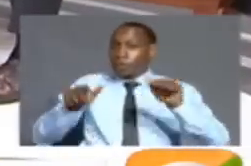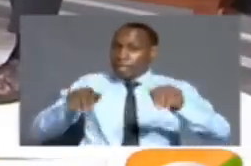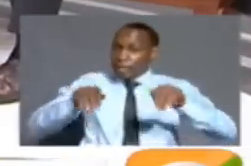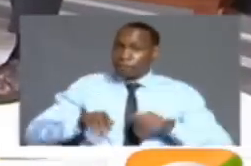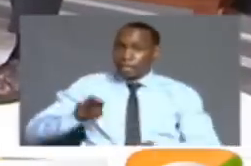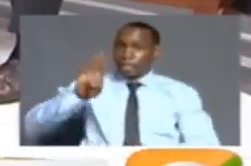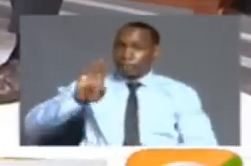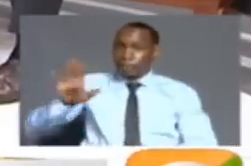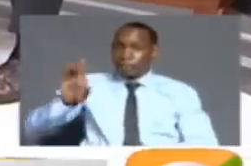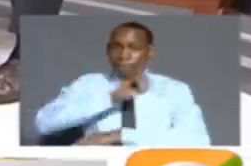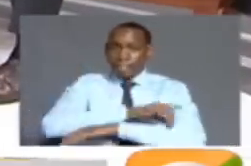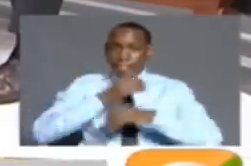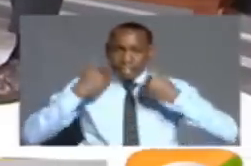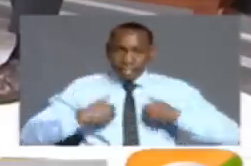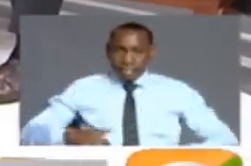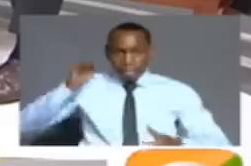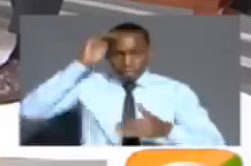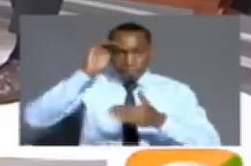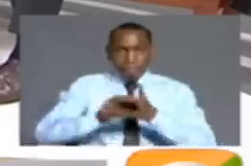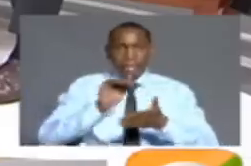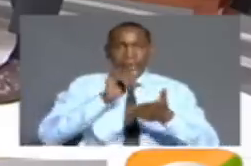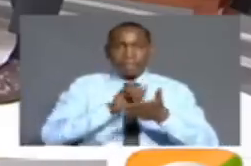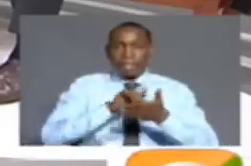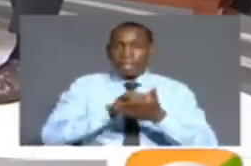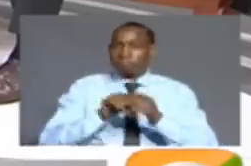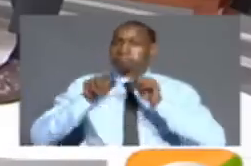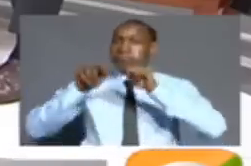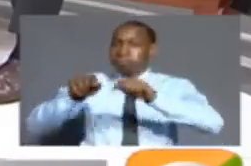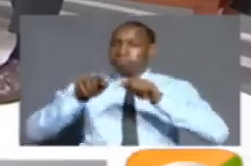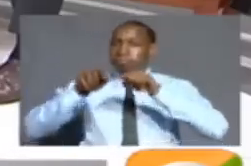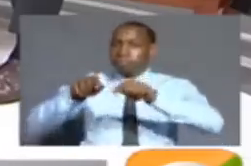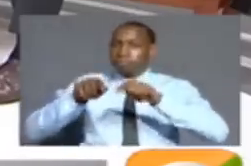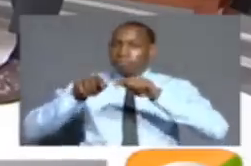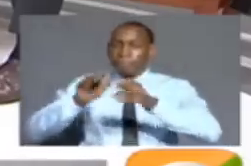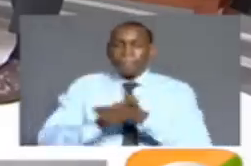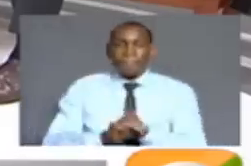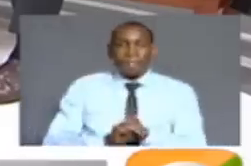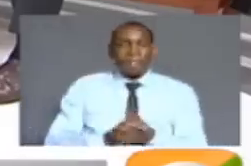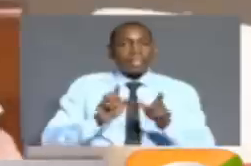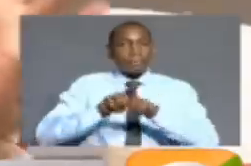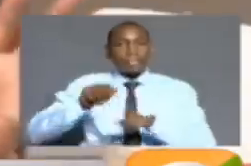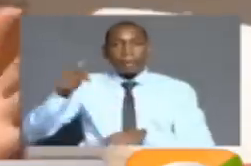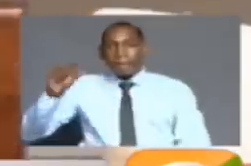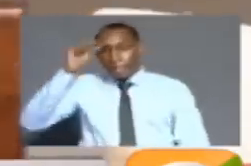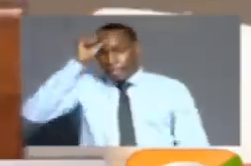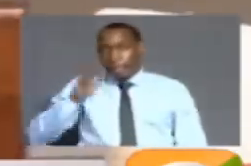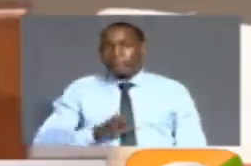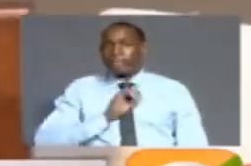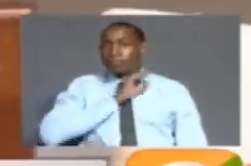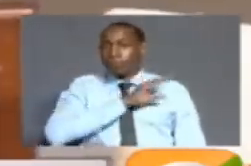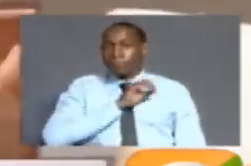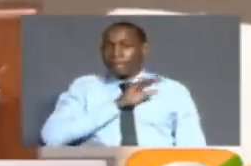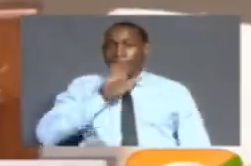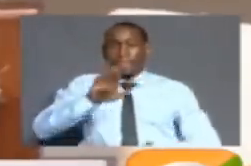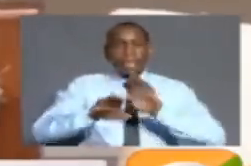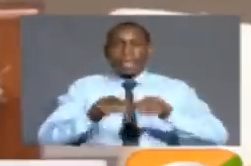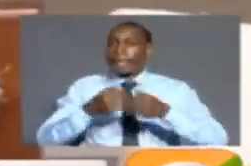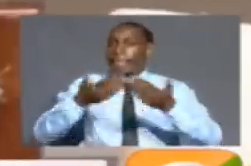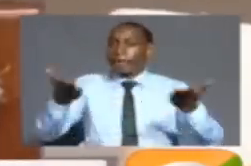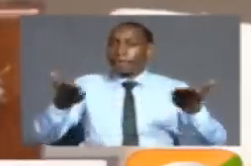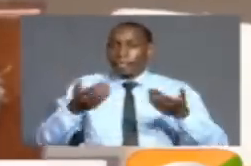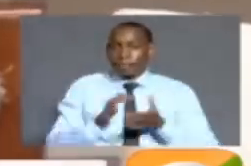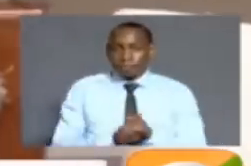I truly believe that we are mudslinging. You've heard that from the other governors, from Kirinyaga, from everywhere. Yeah.